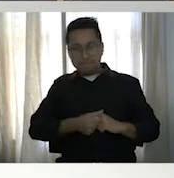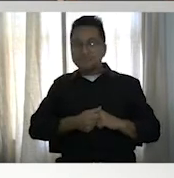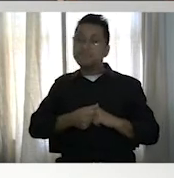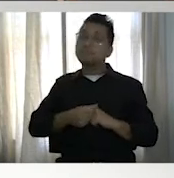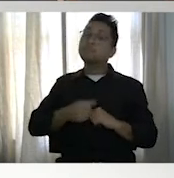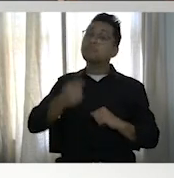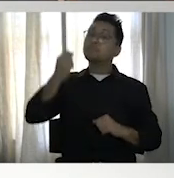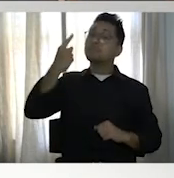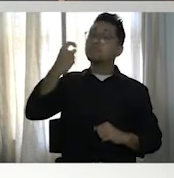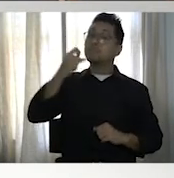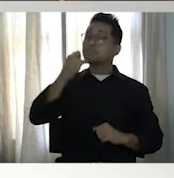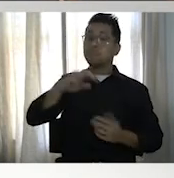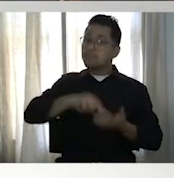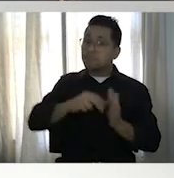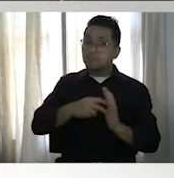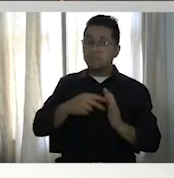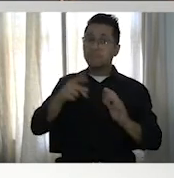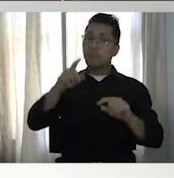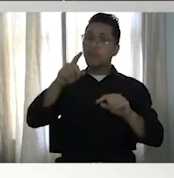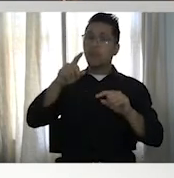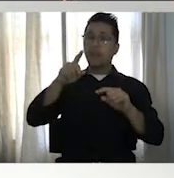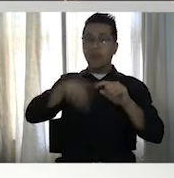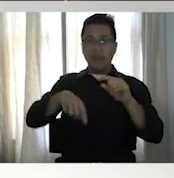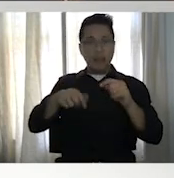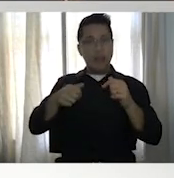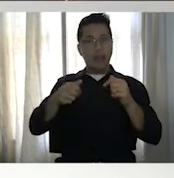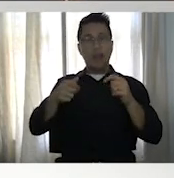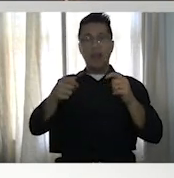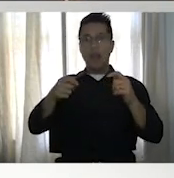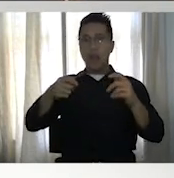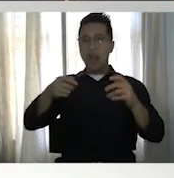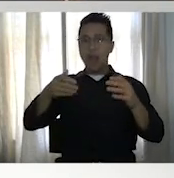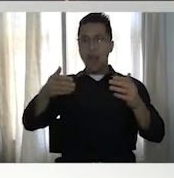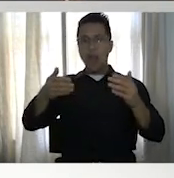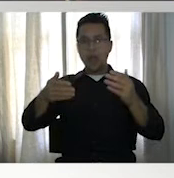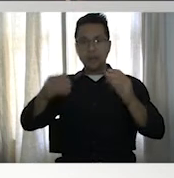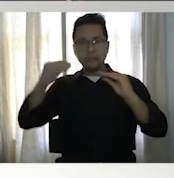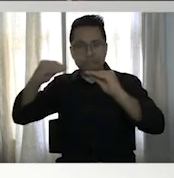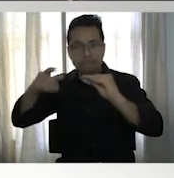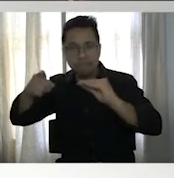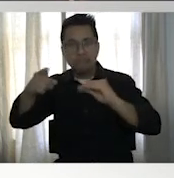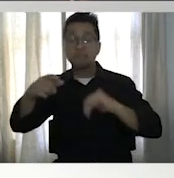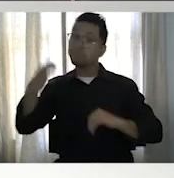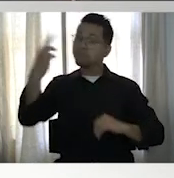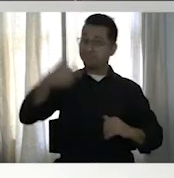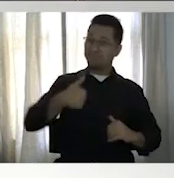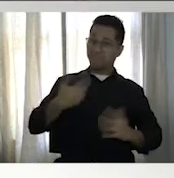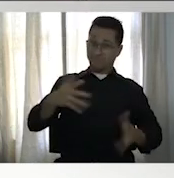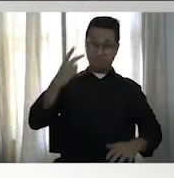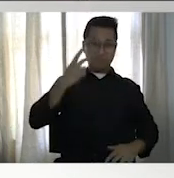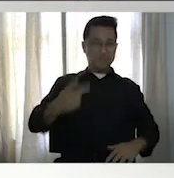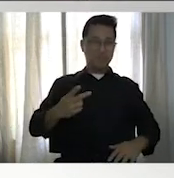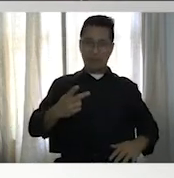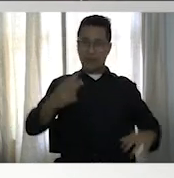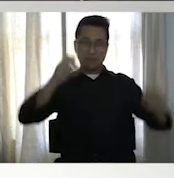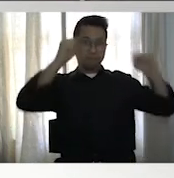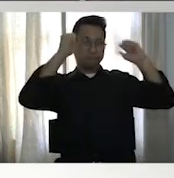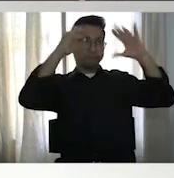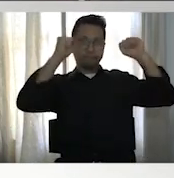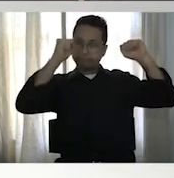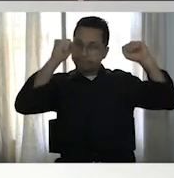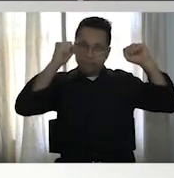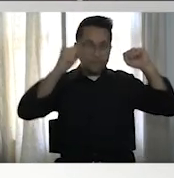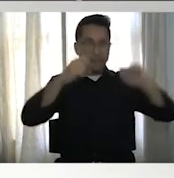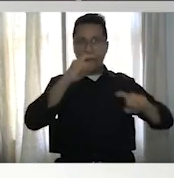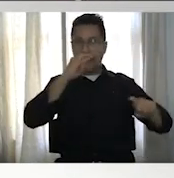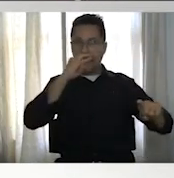That doesn't mean that we can't try to move him along, because I have seen many miracles where children